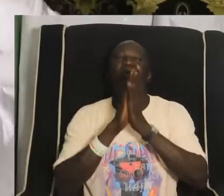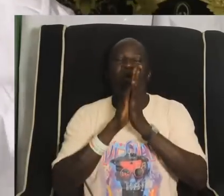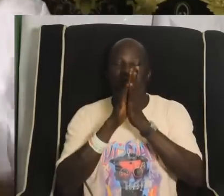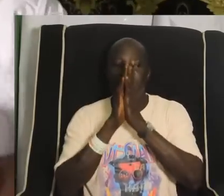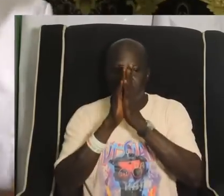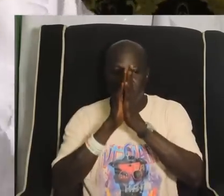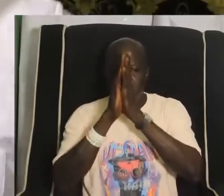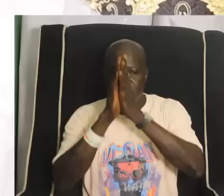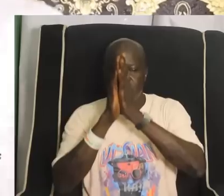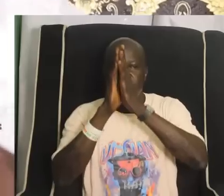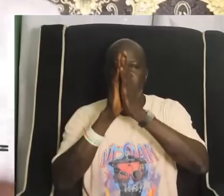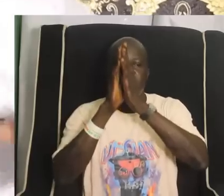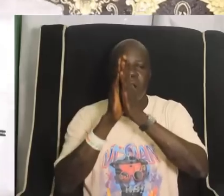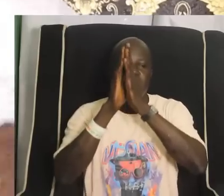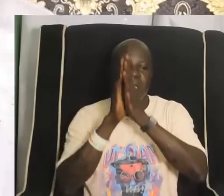Yeah.